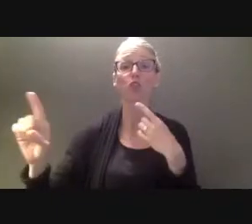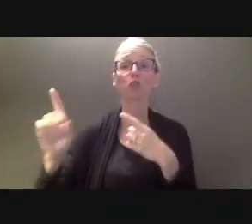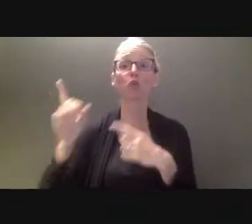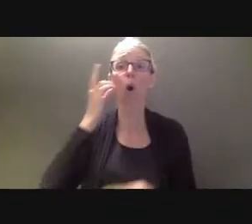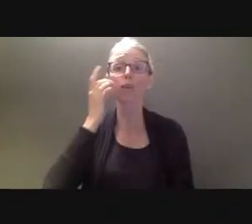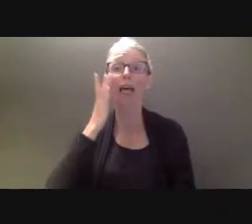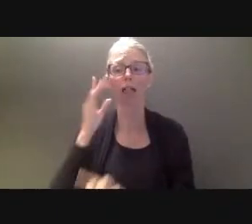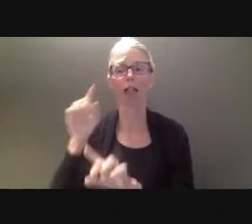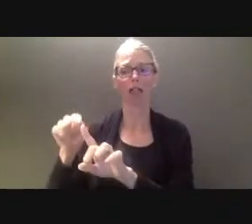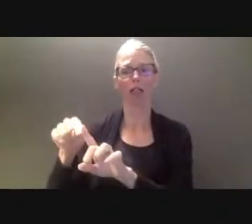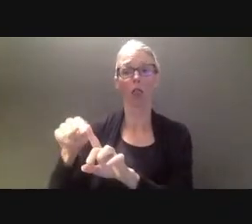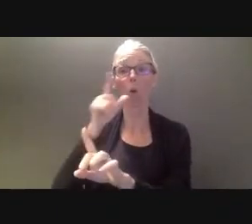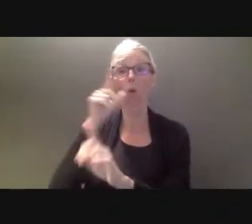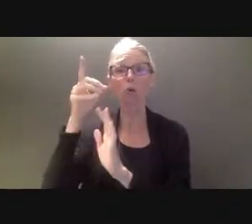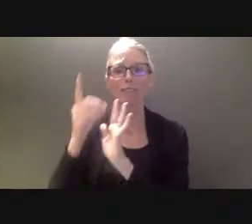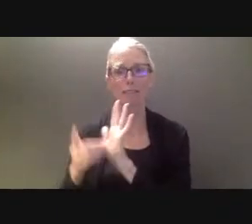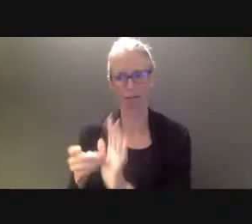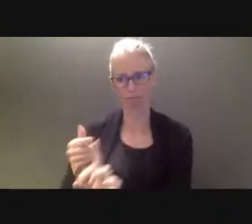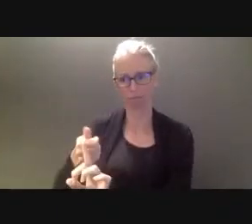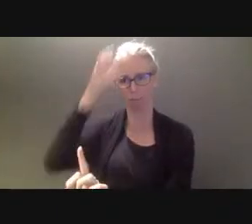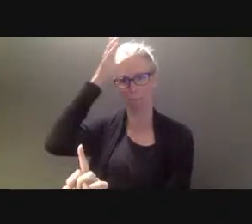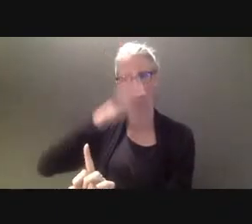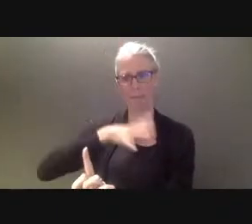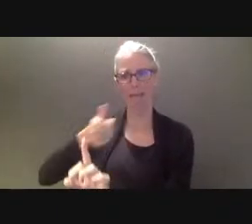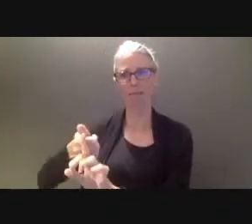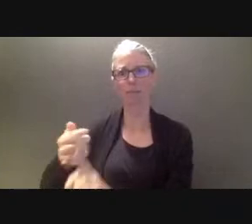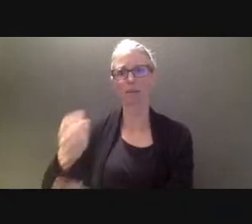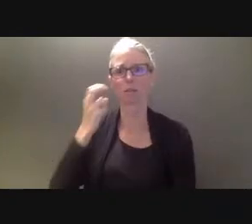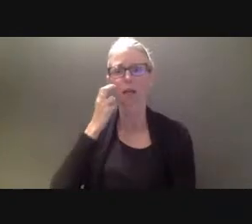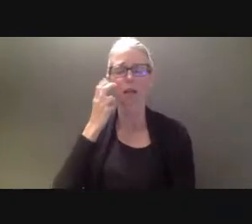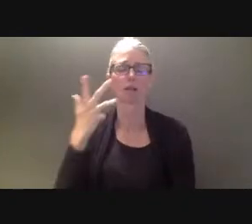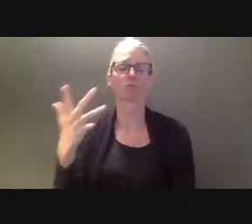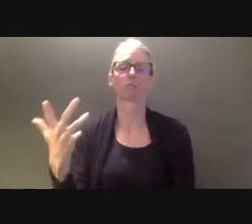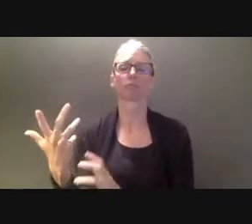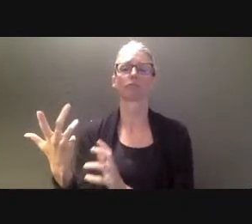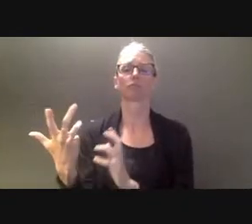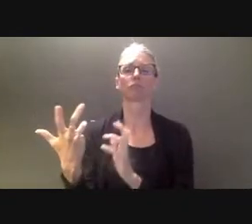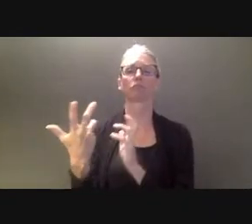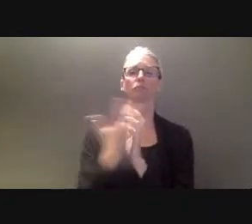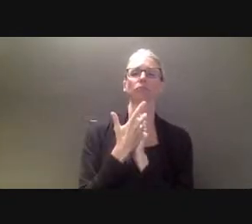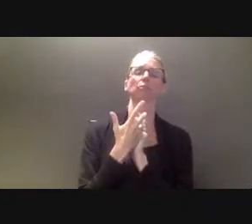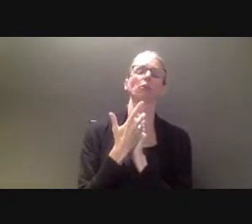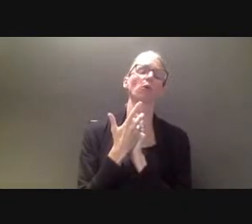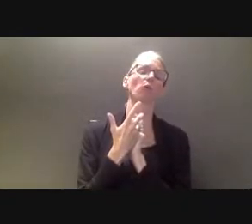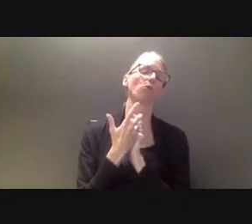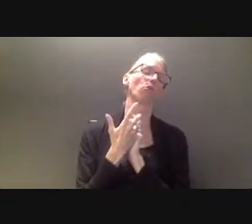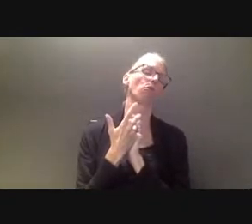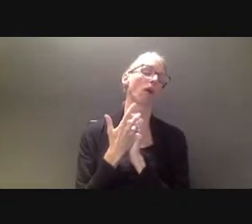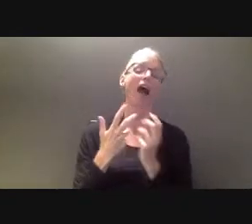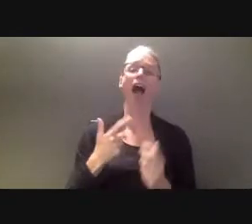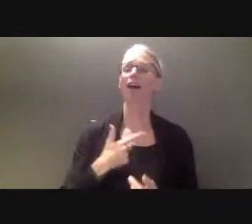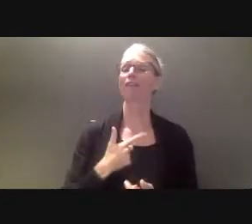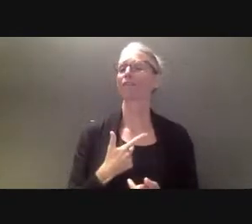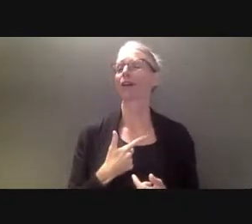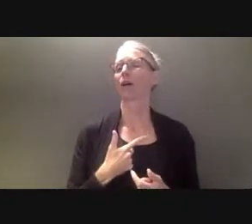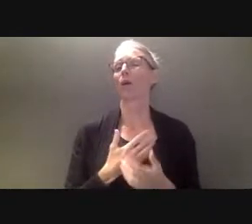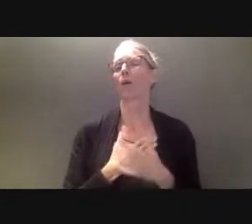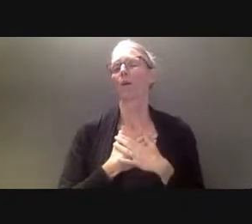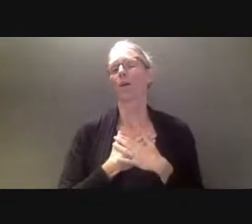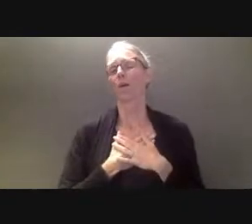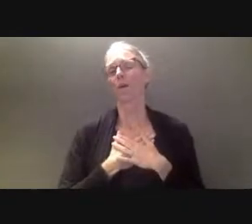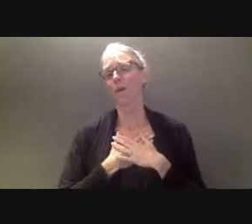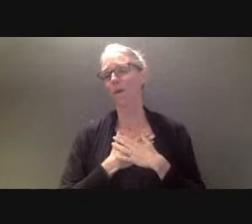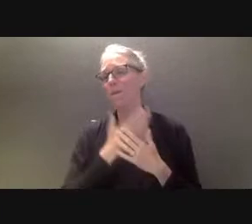So, of course, it's going to meet my needs. And it was such a freeing experience to be in a place